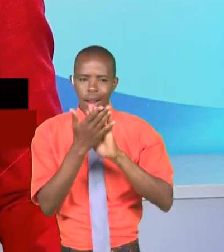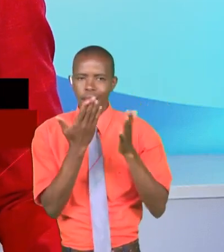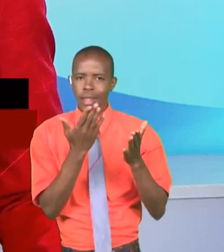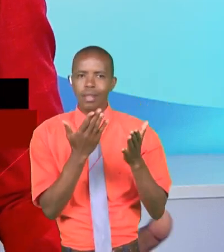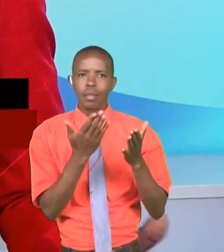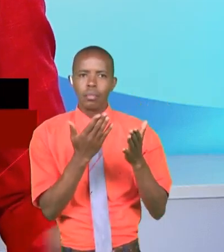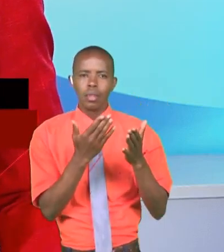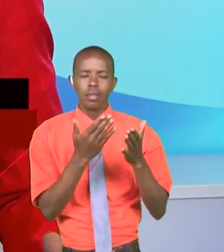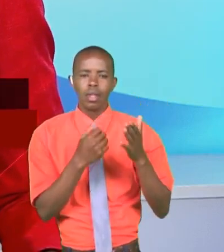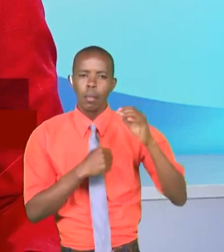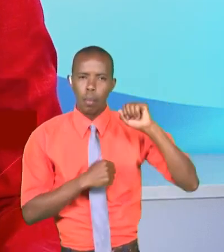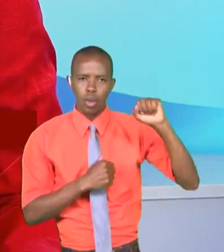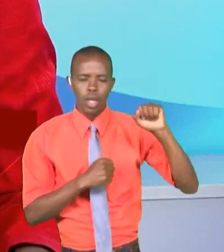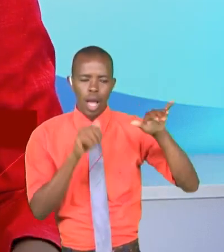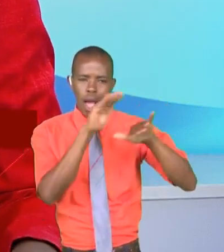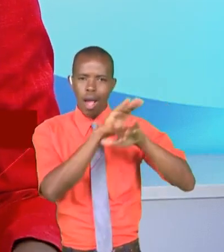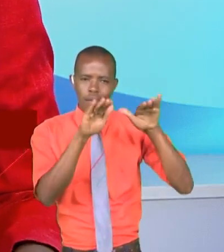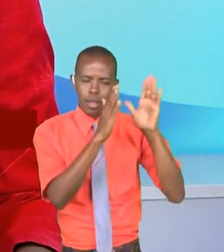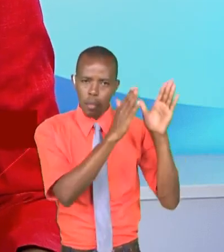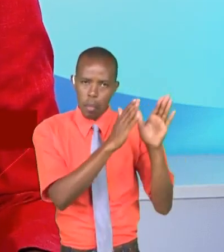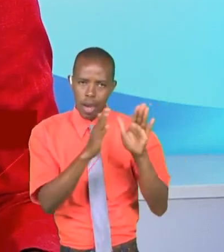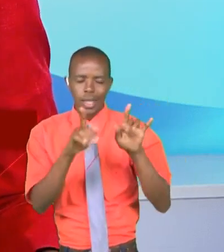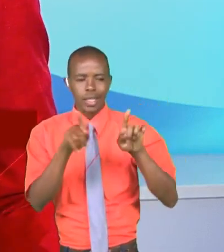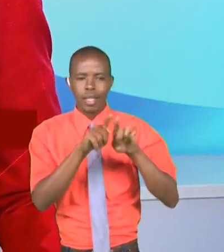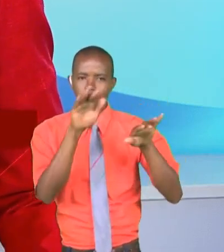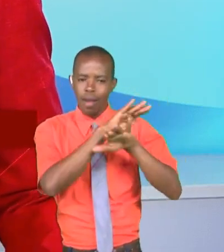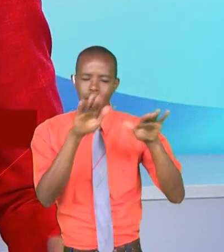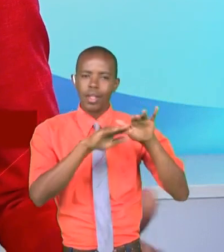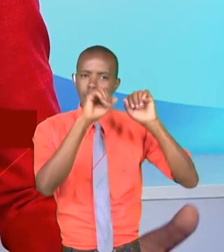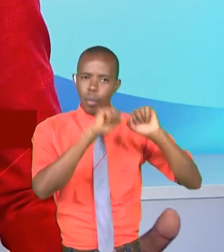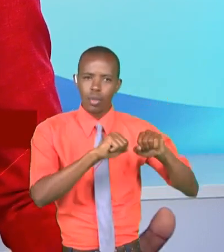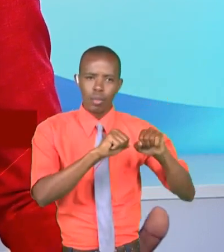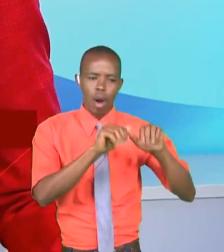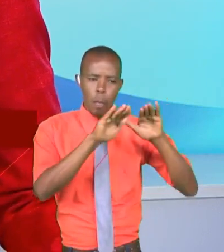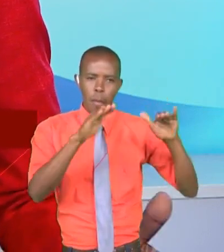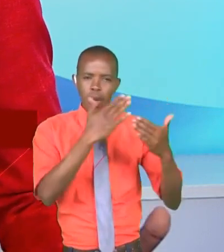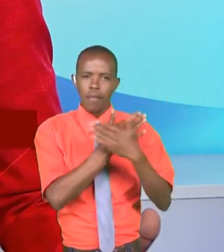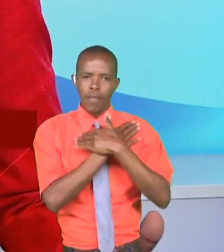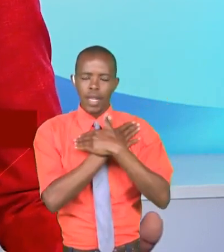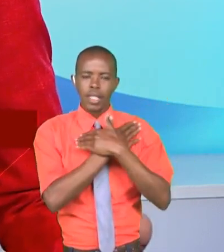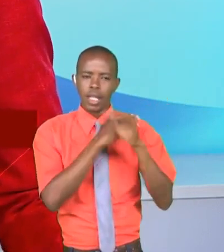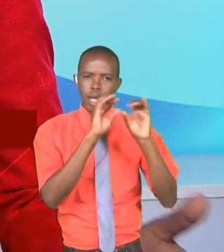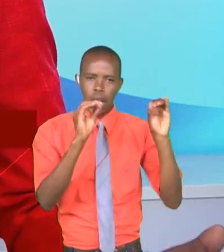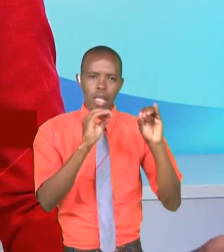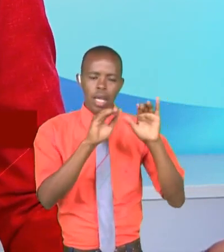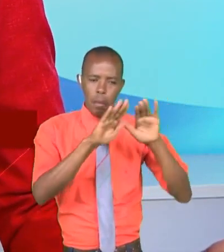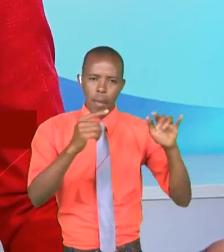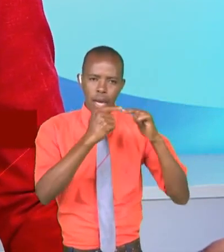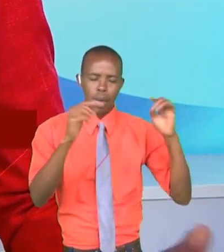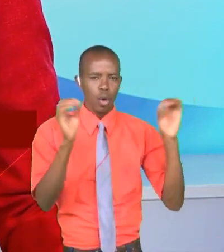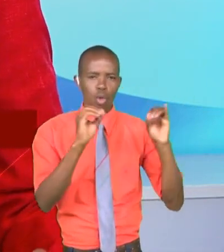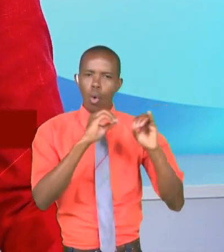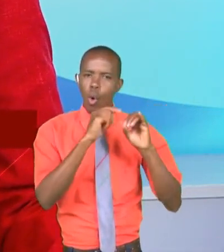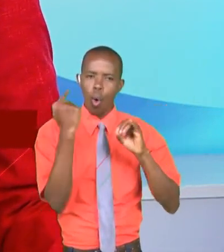coincidental about politics. Everything is planned and everything is possible. There are no permanent friends. There are no permanent enemies. Mm-hmm. They're only permanent